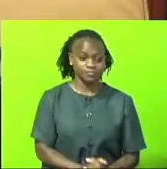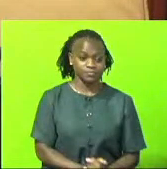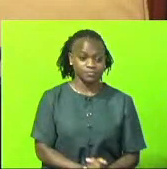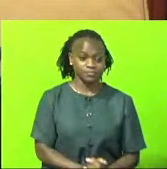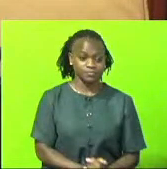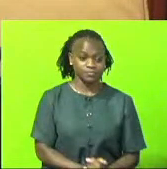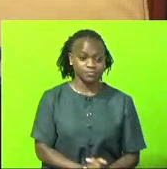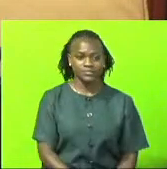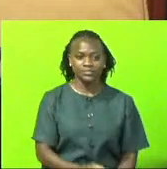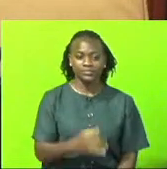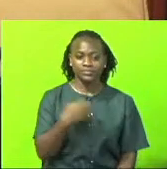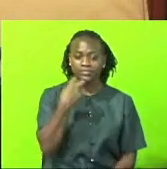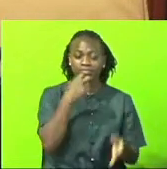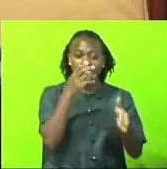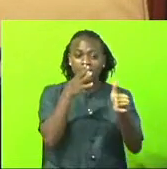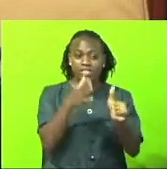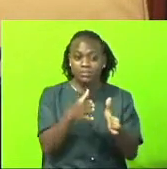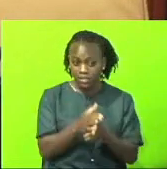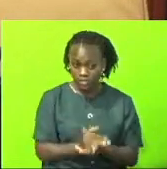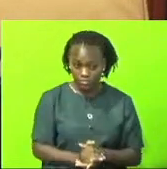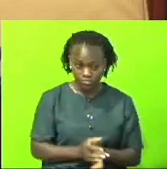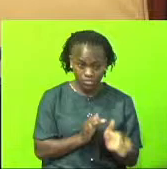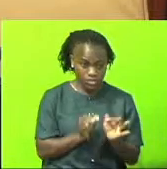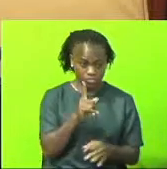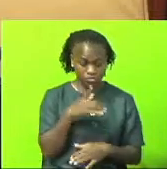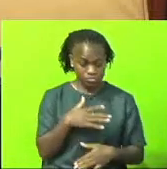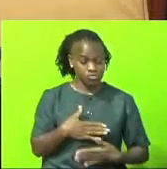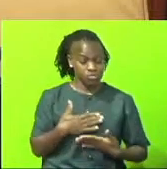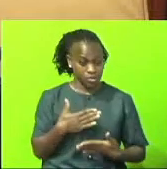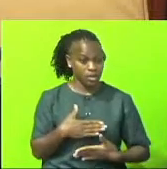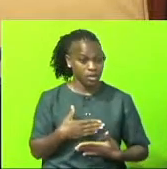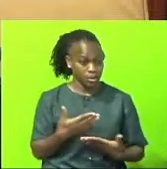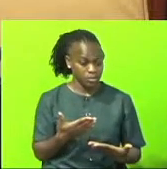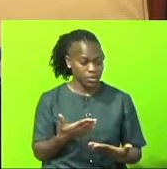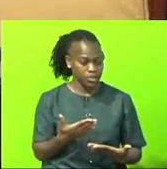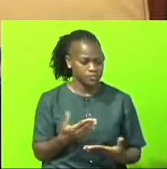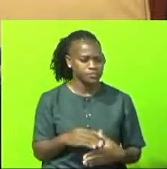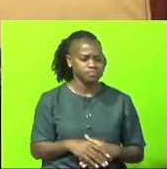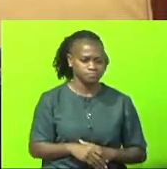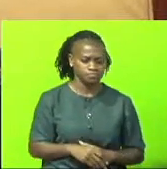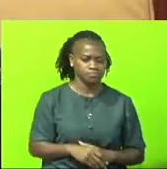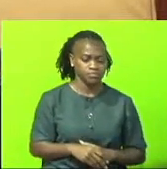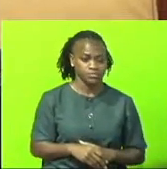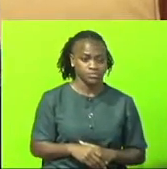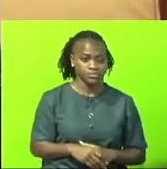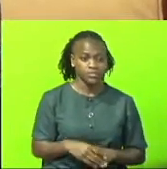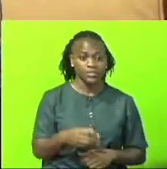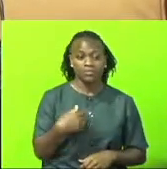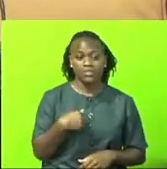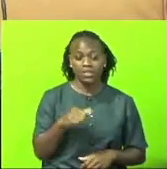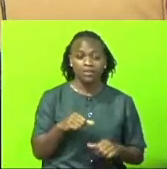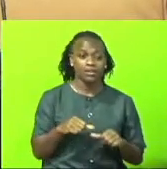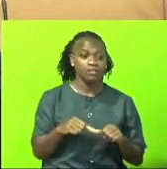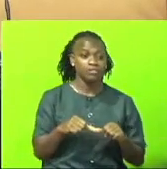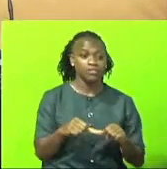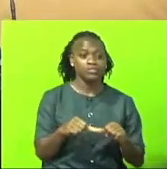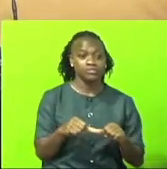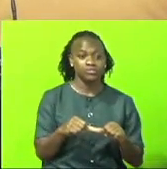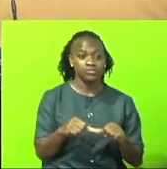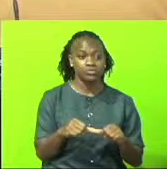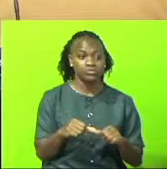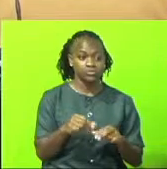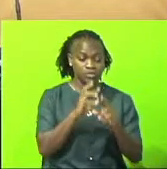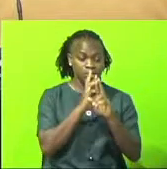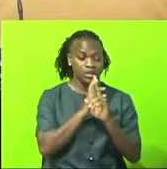Mr. Speaker, if it pleases you, I shall proceed to